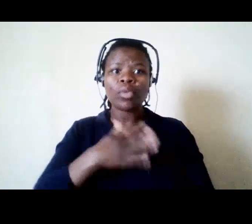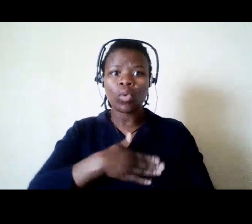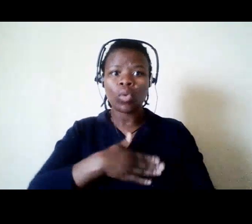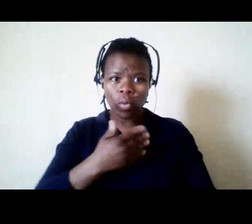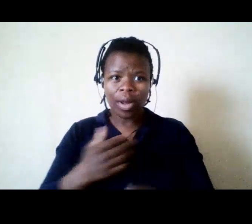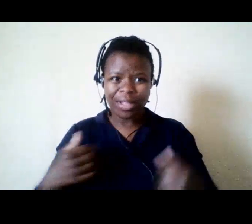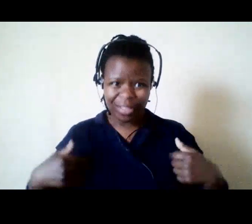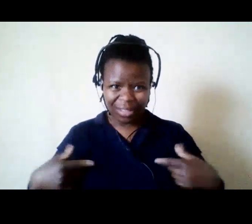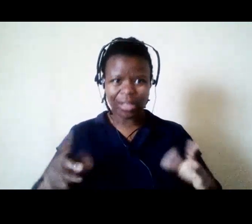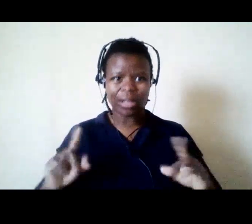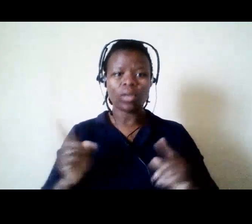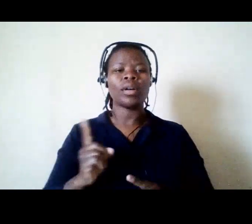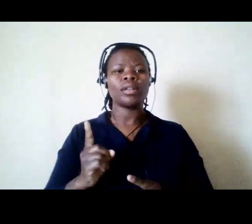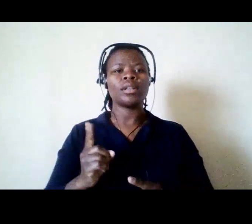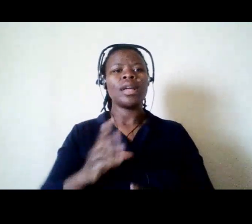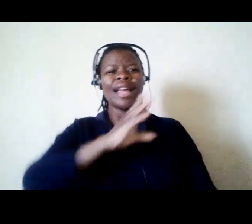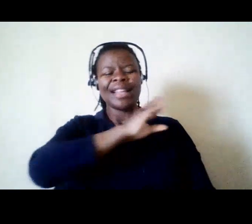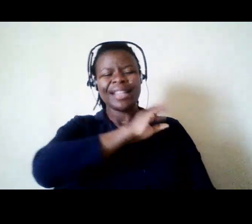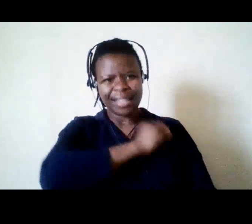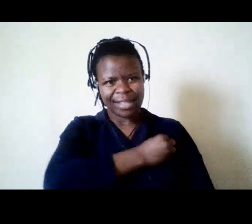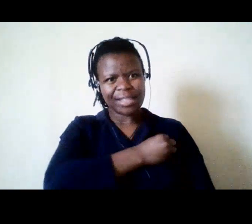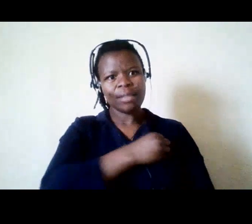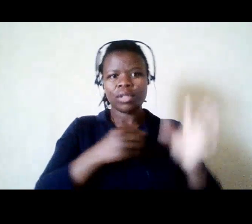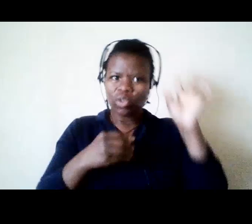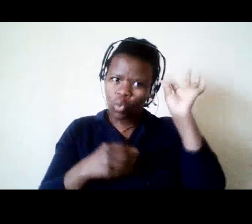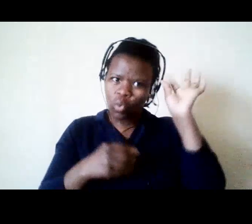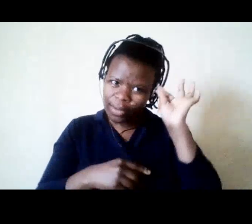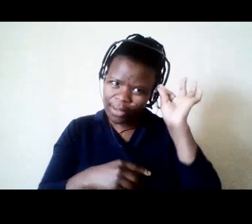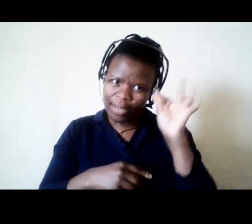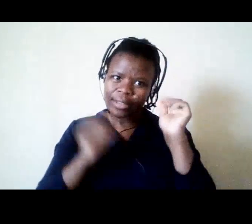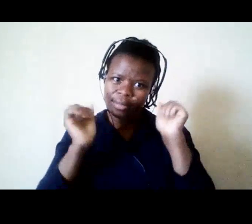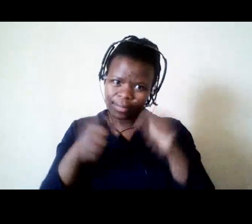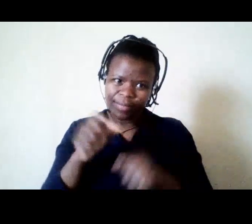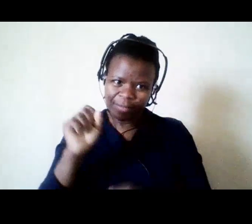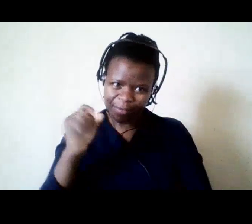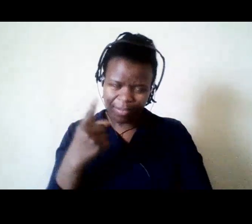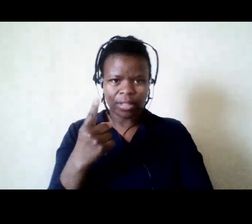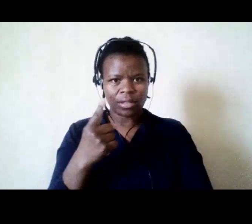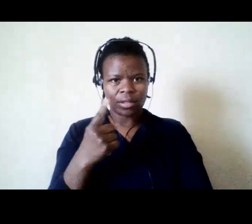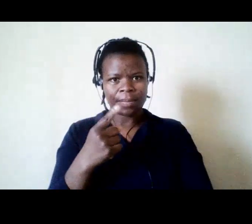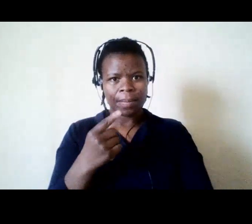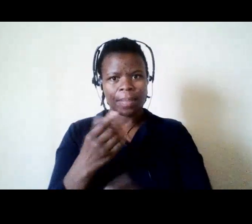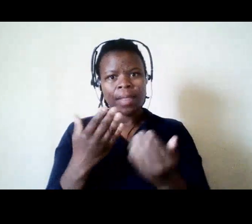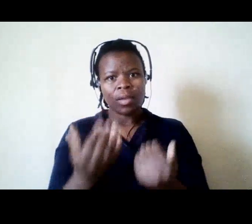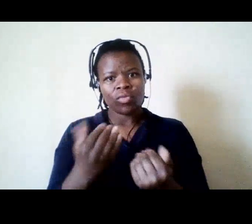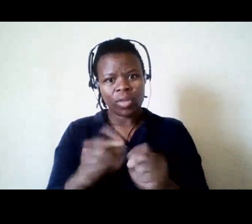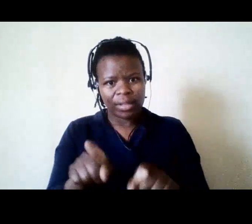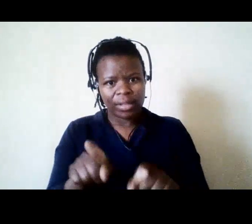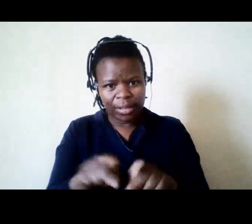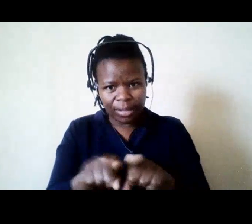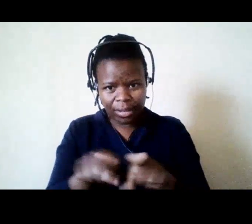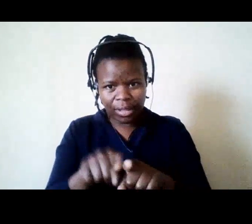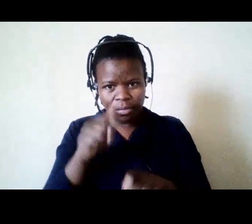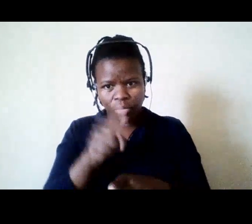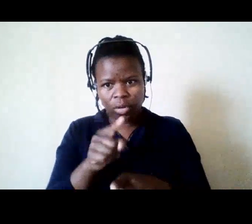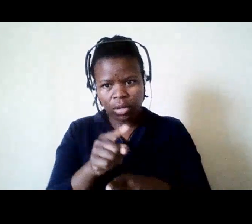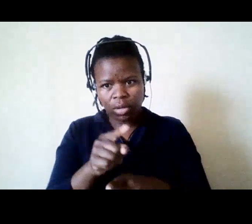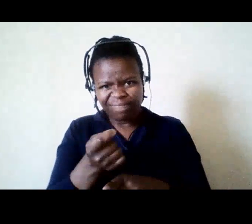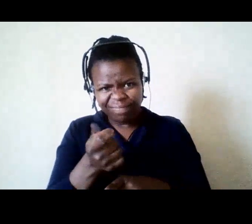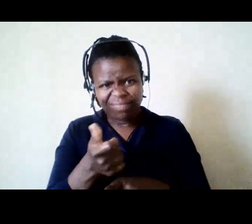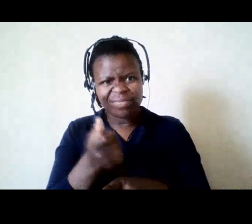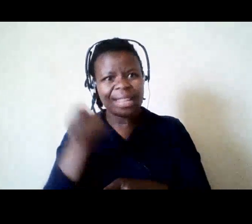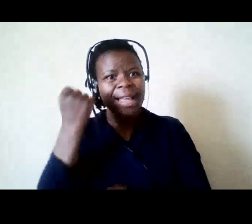context of disability. They look at me. I say, no, I'm not going to do this training until you get a little bit of understanding on